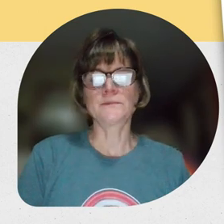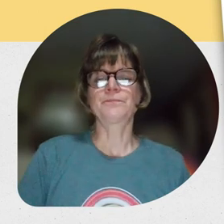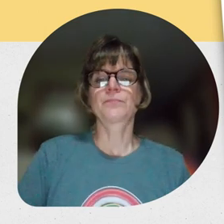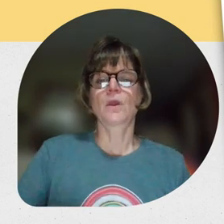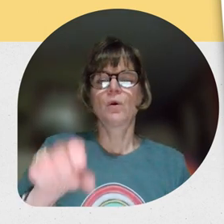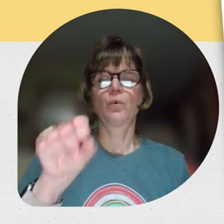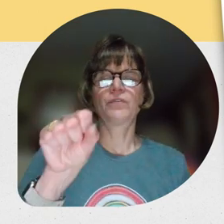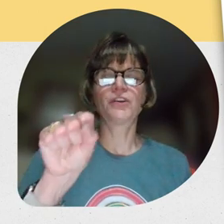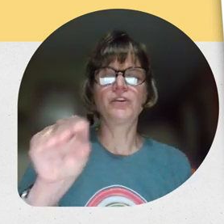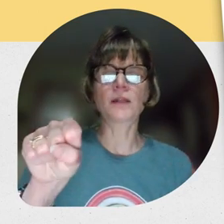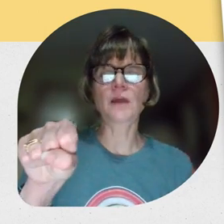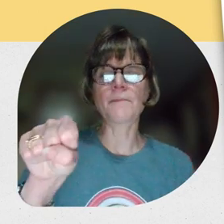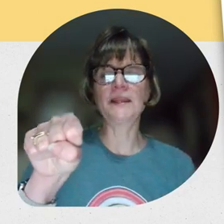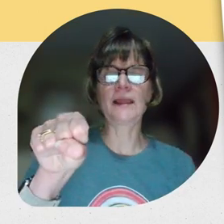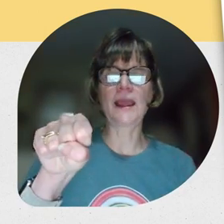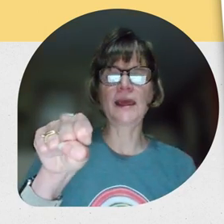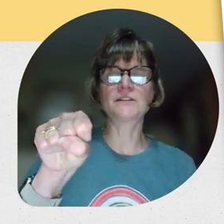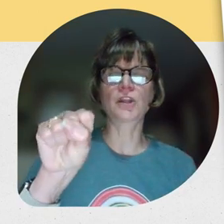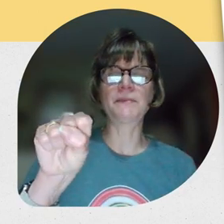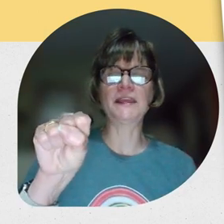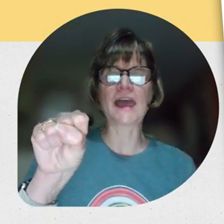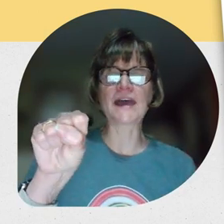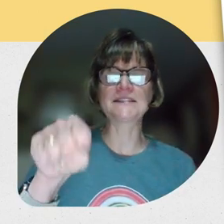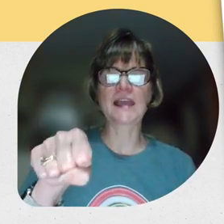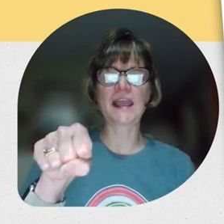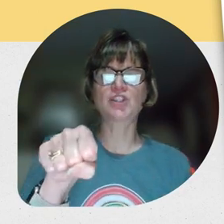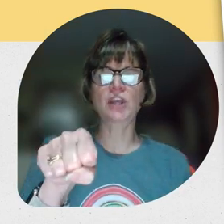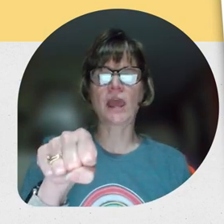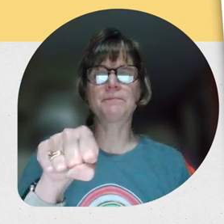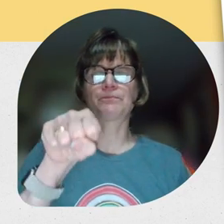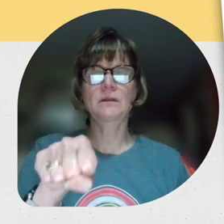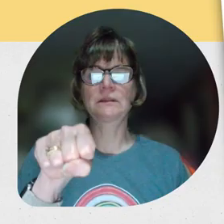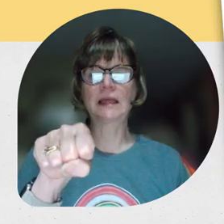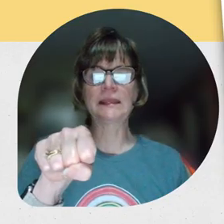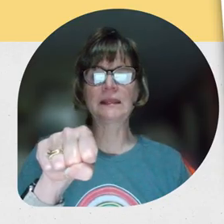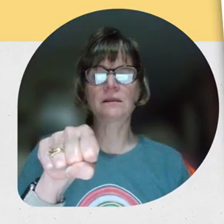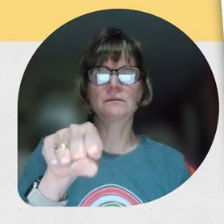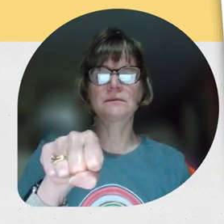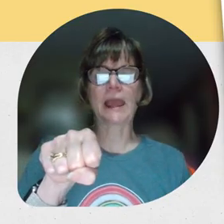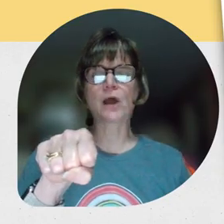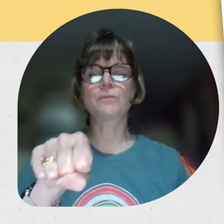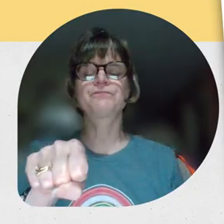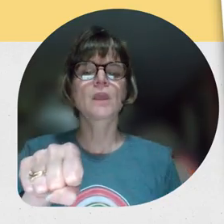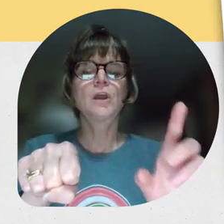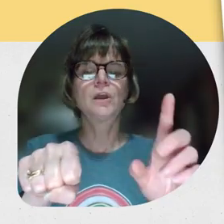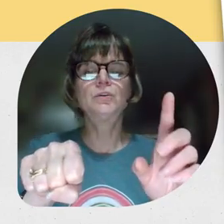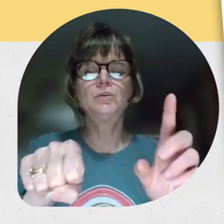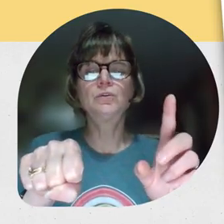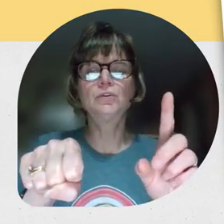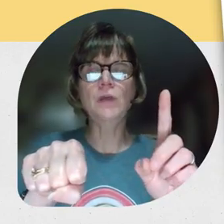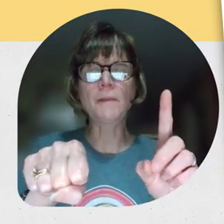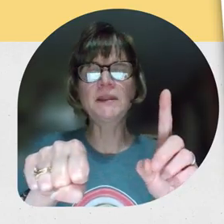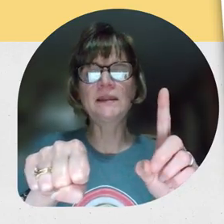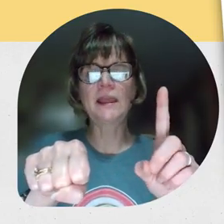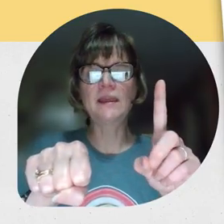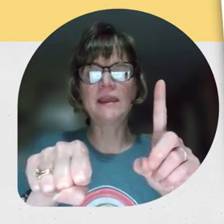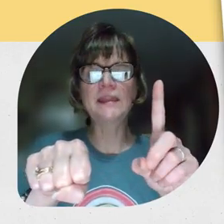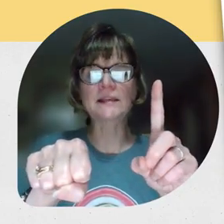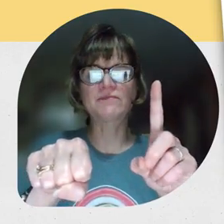Tomato. With your non-dominant hand, it's going to be an S hand shape, laying down. Your